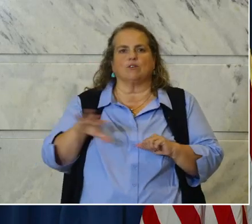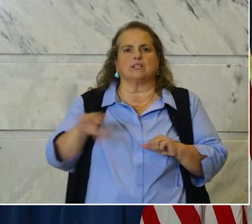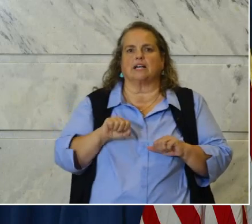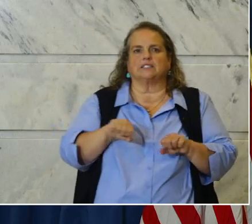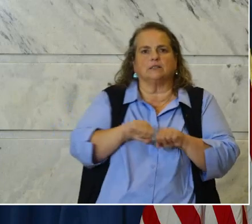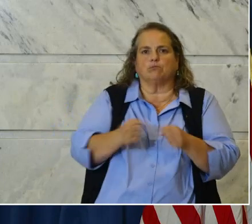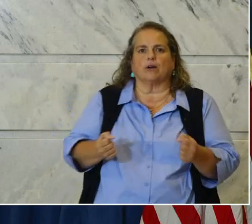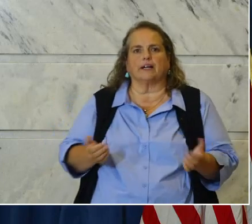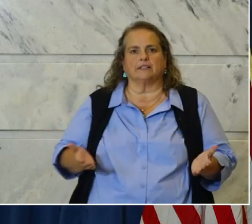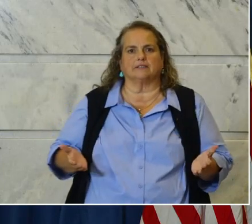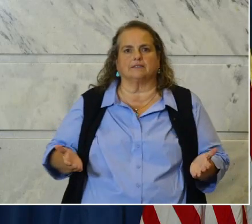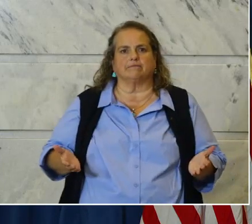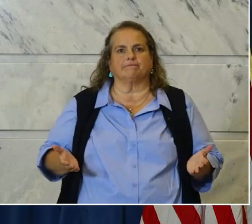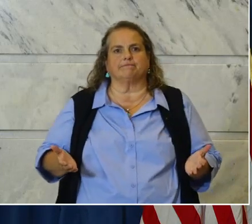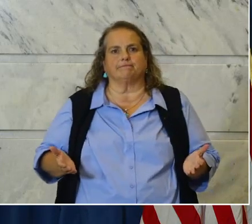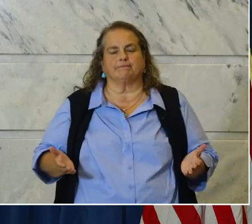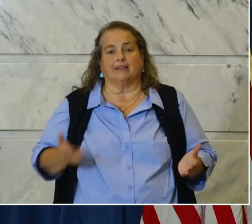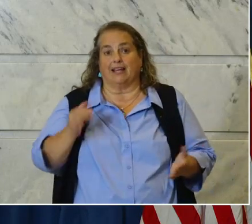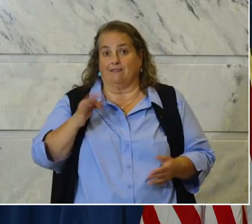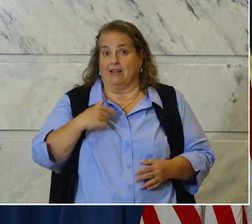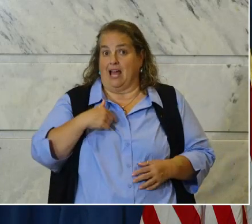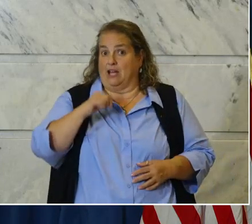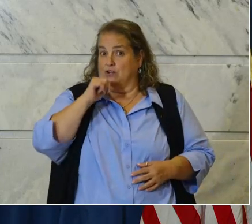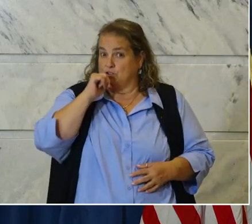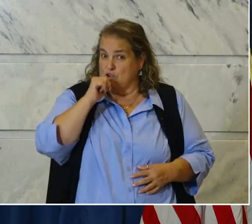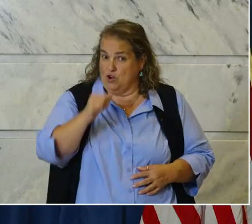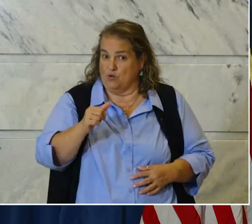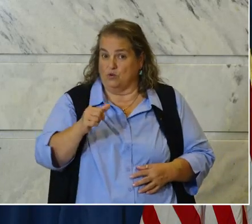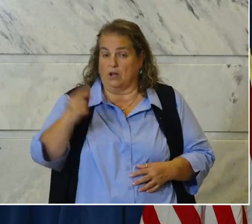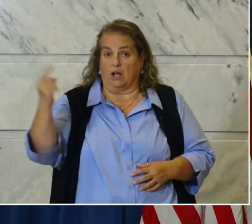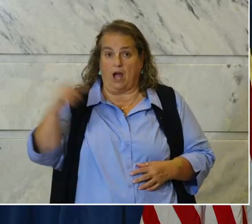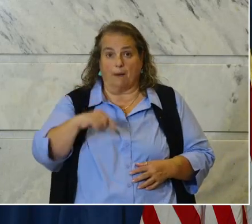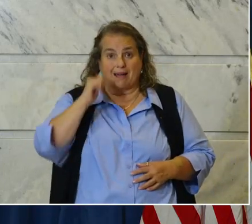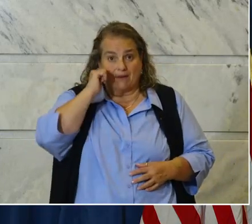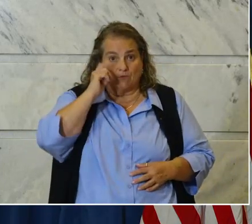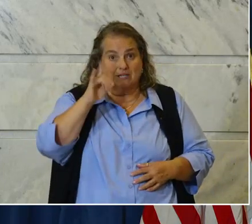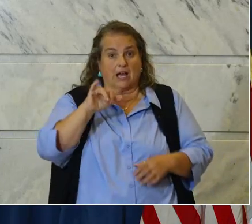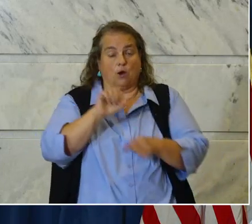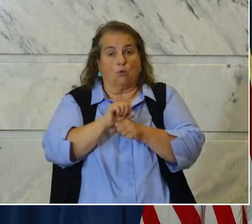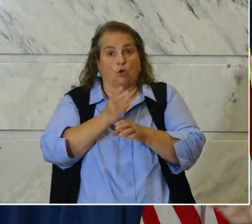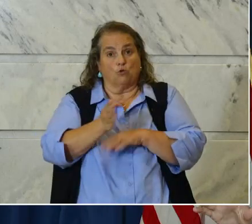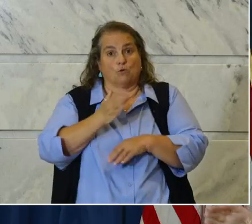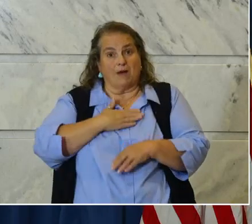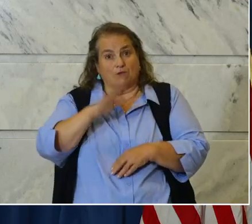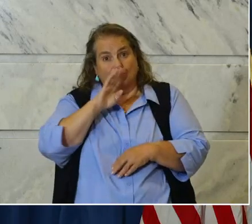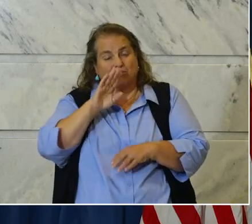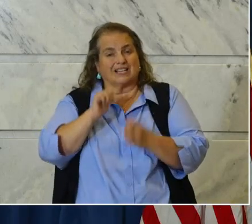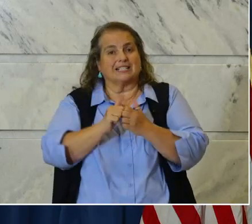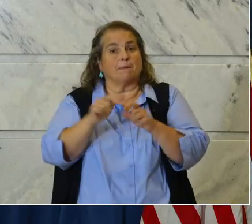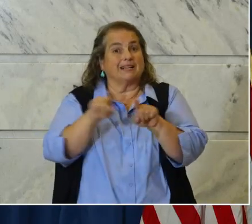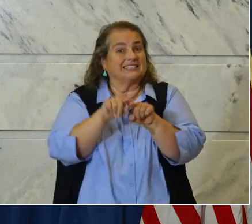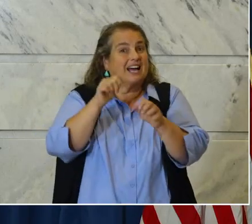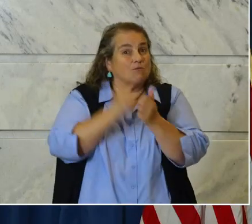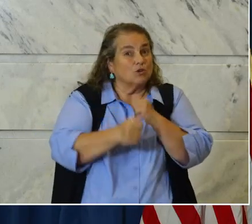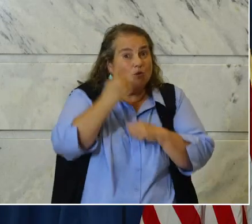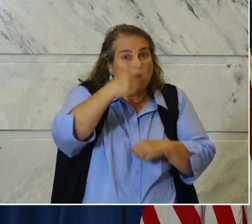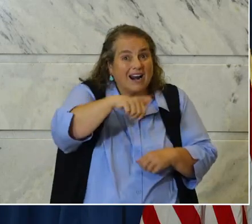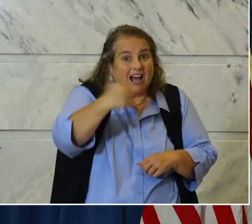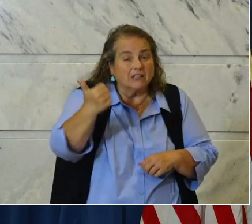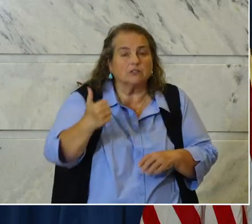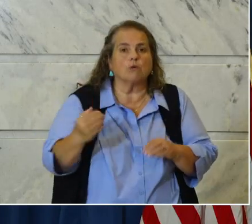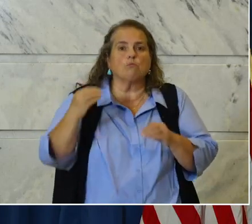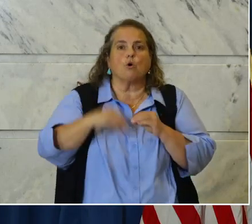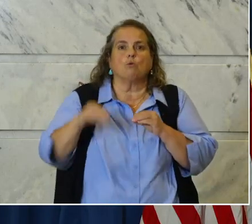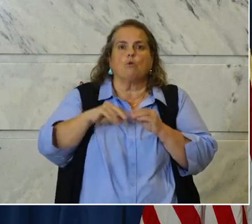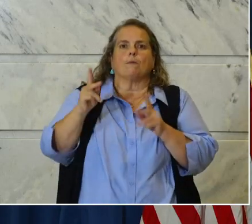all. And if I don't come and bring it every day, work through my frustration just like everybody else out there, then more people get